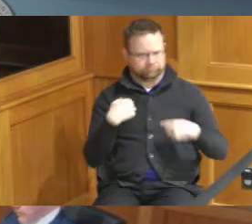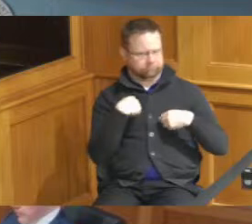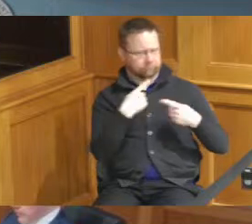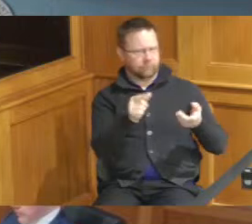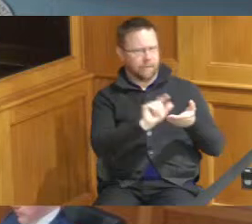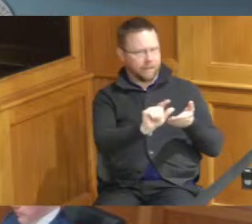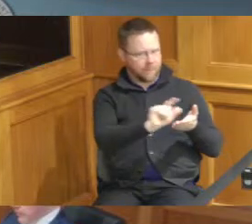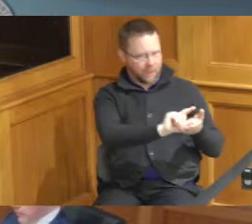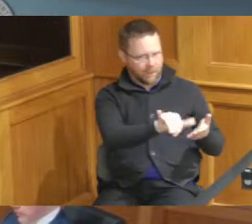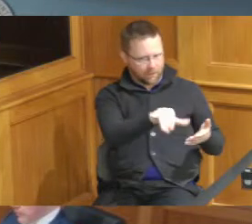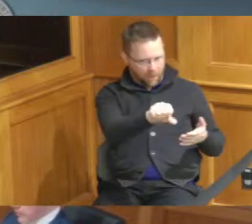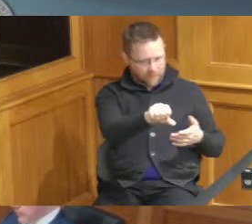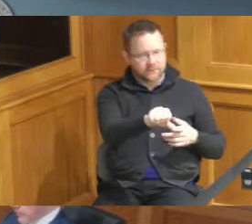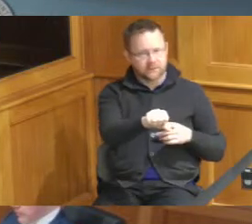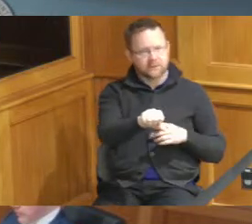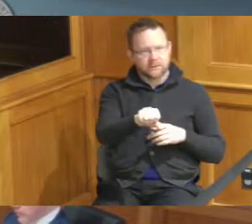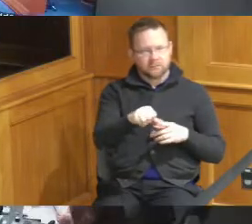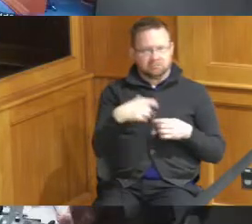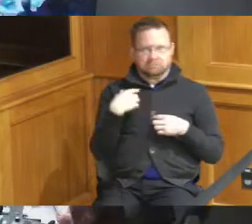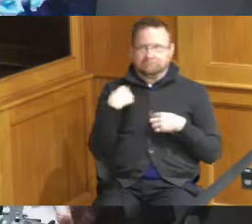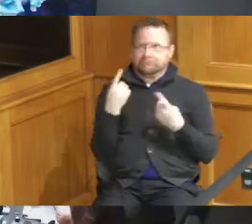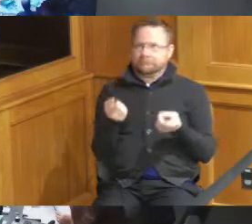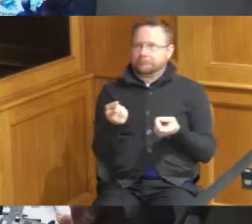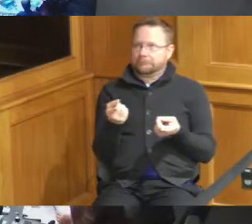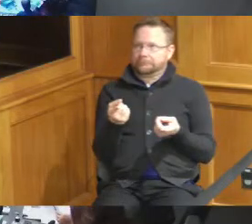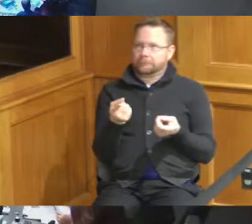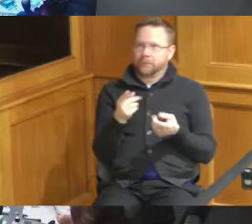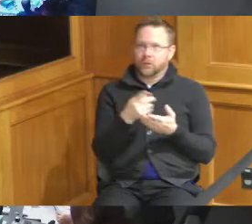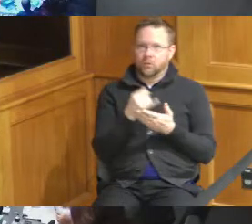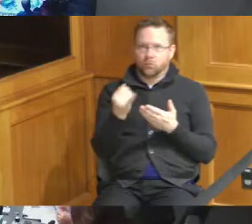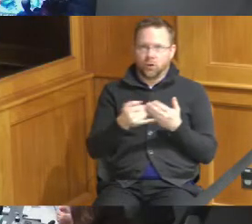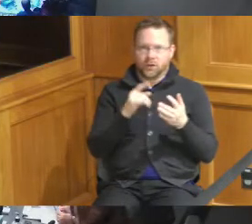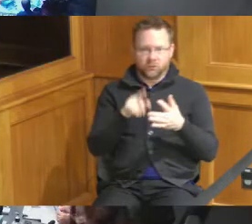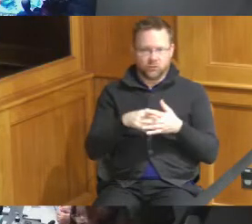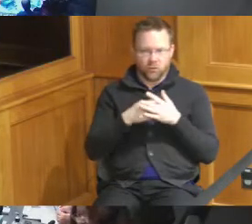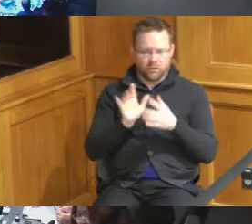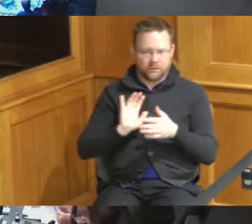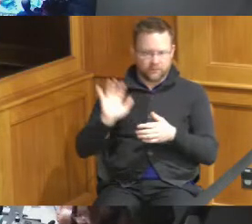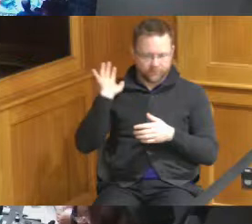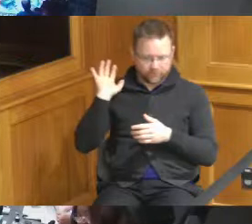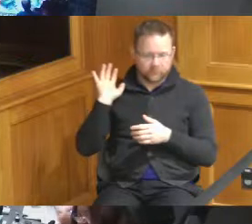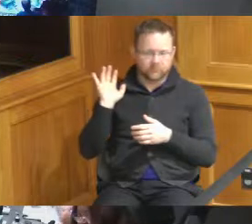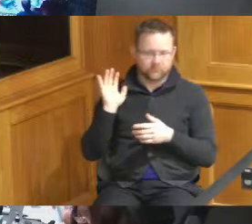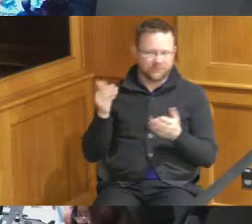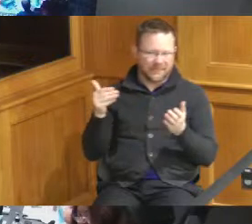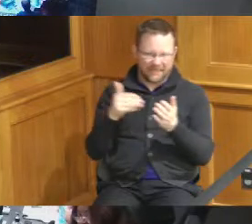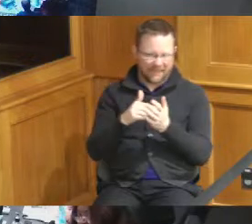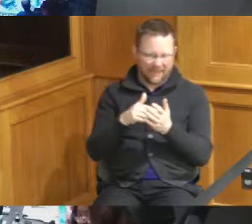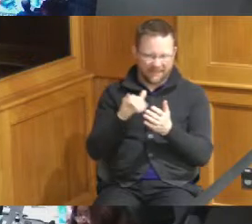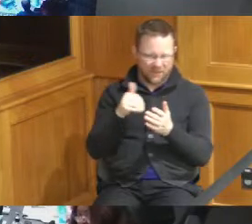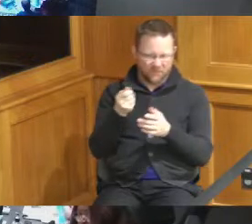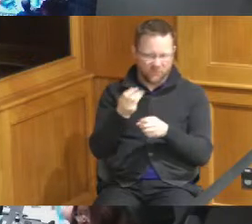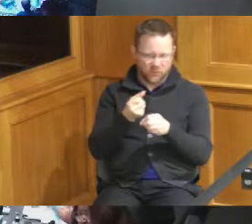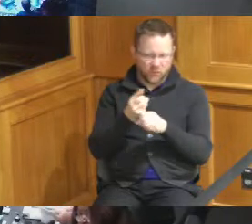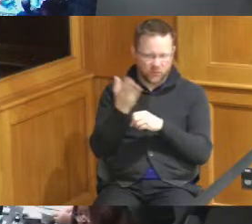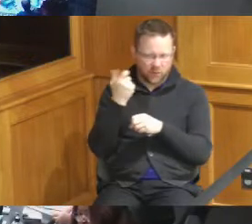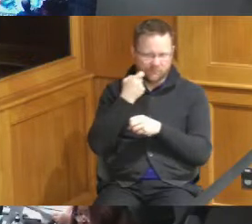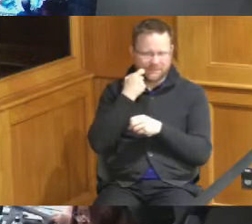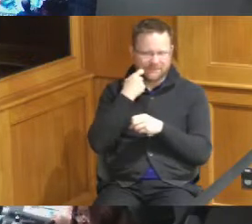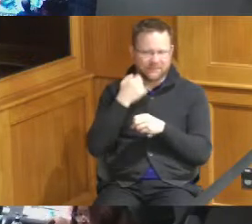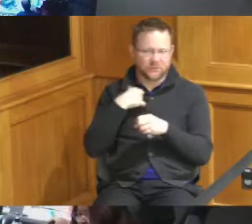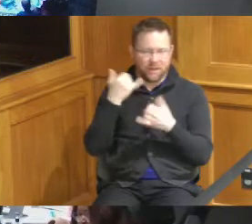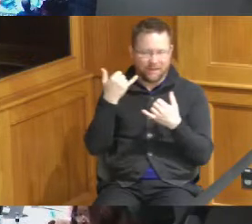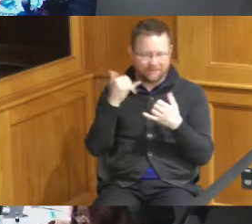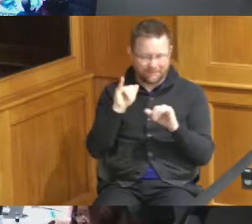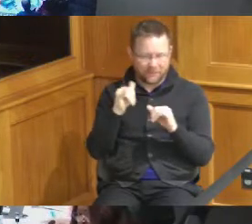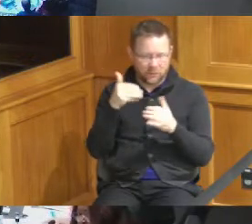On those since the project initiated. But again, that was just a couple of years ago, so it's probably still